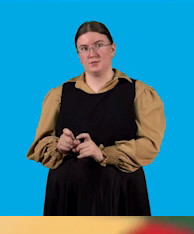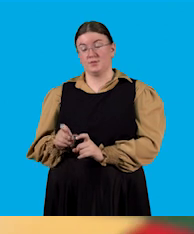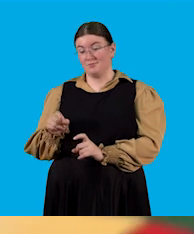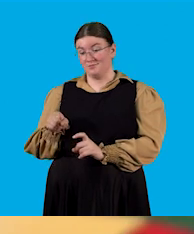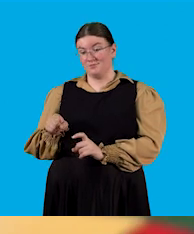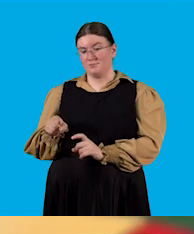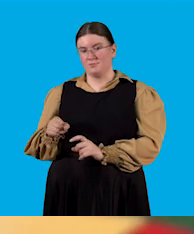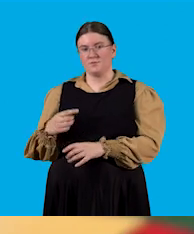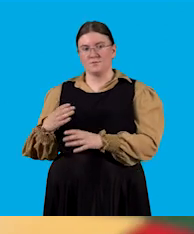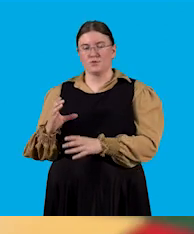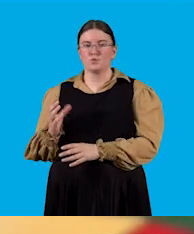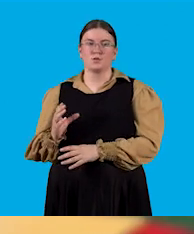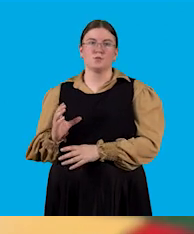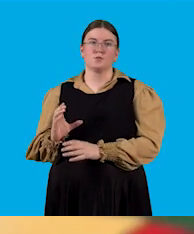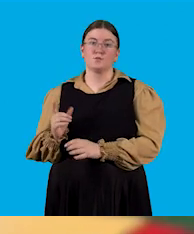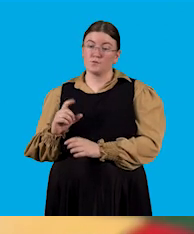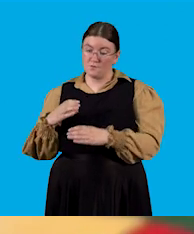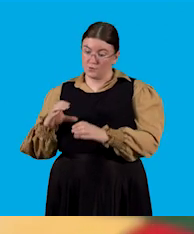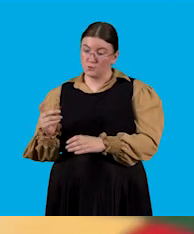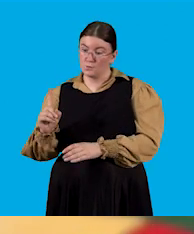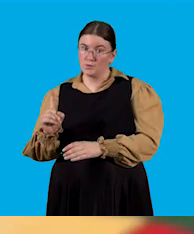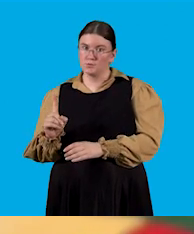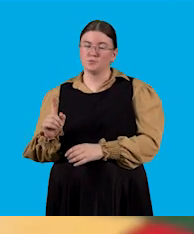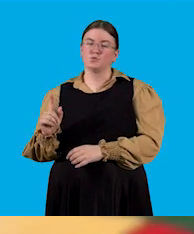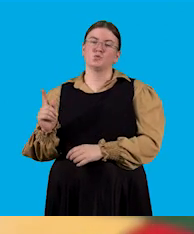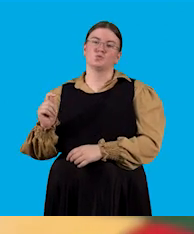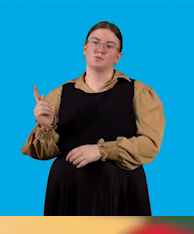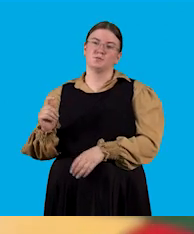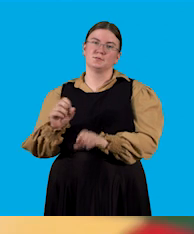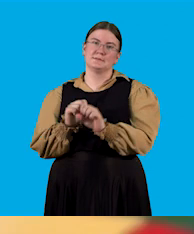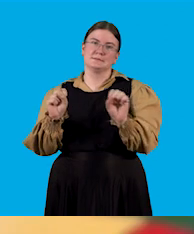on the excretory system.